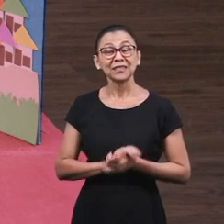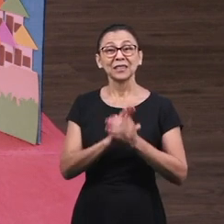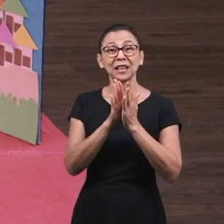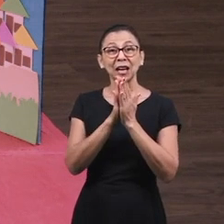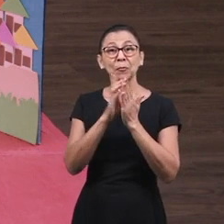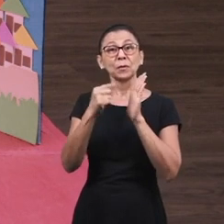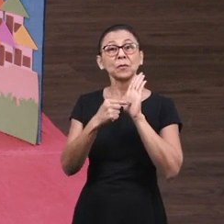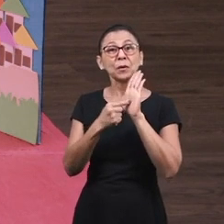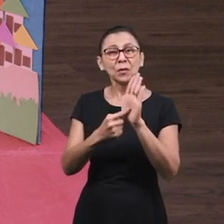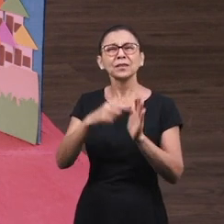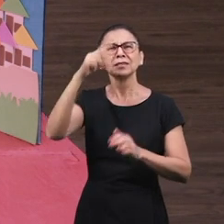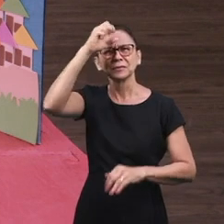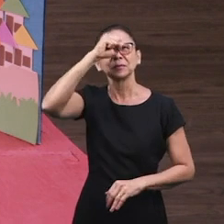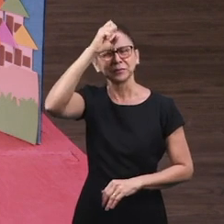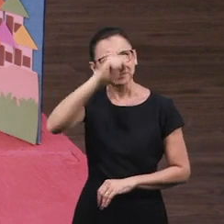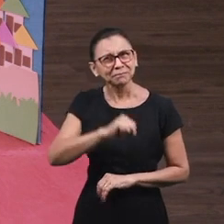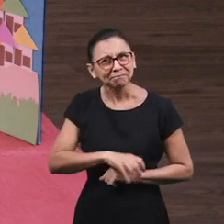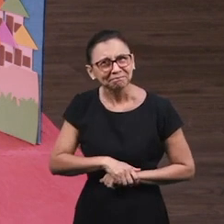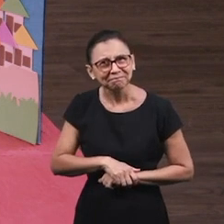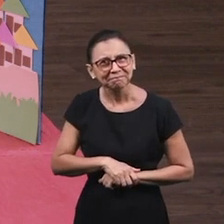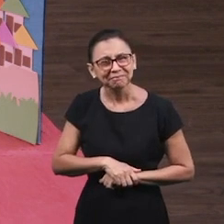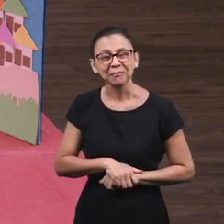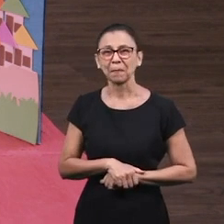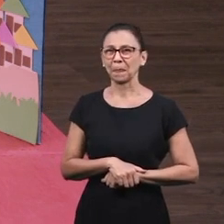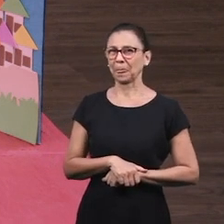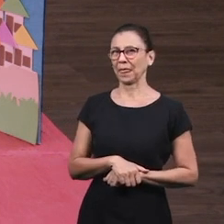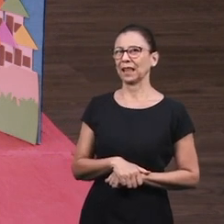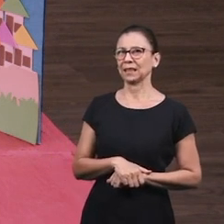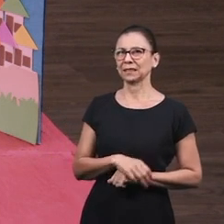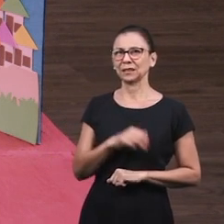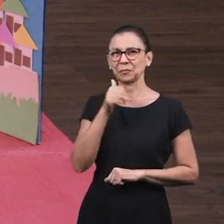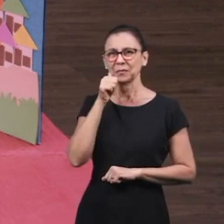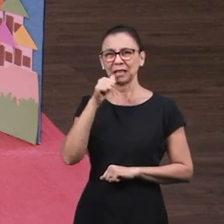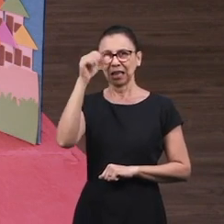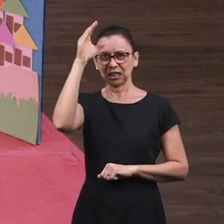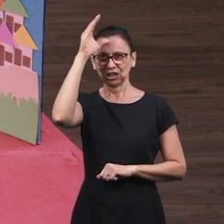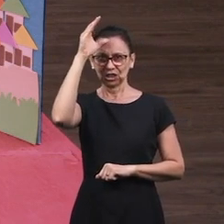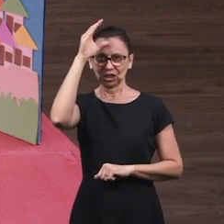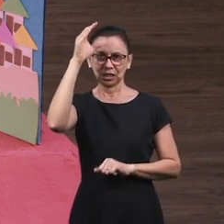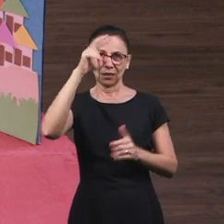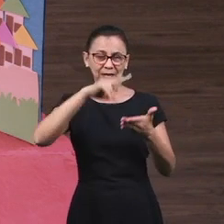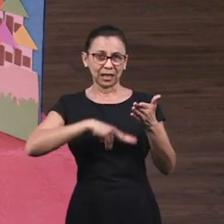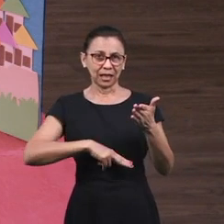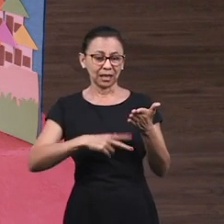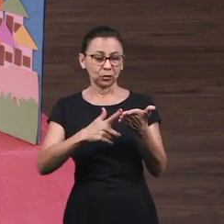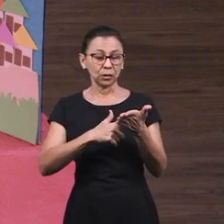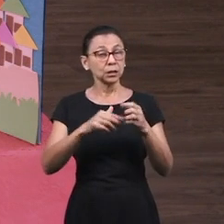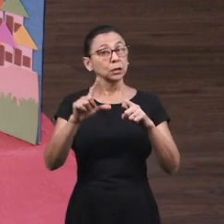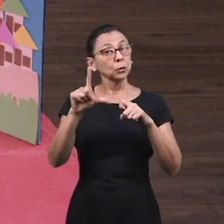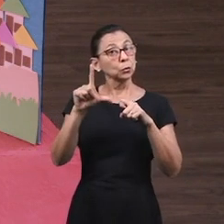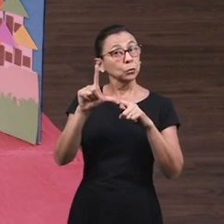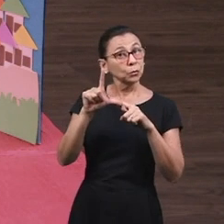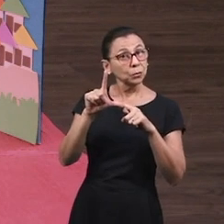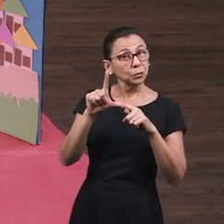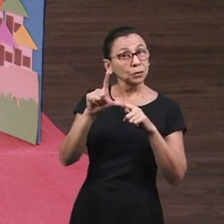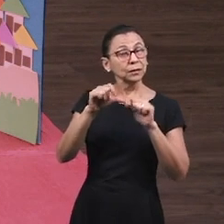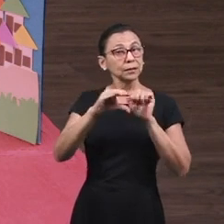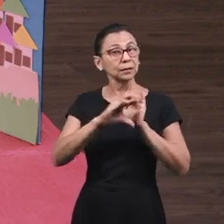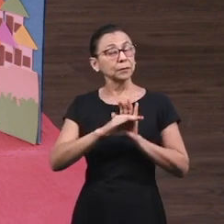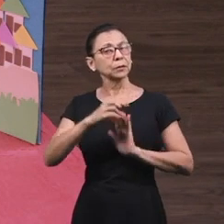has to say about Christmas today. And I'm going to read in the book of Luke, chapter